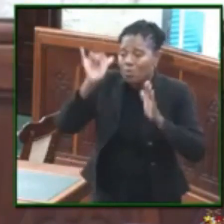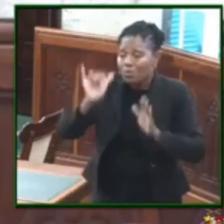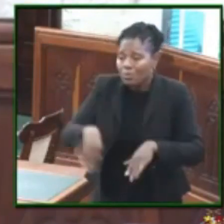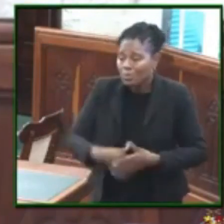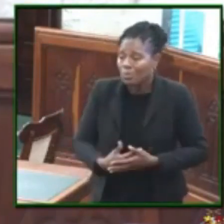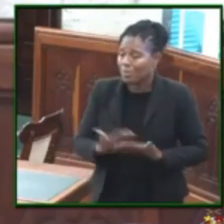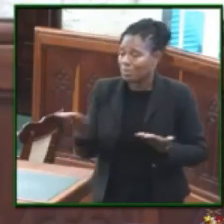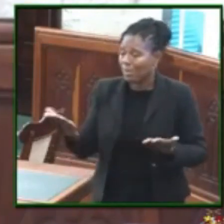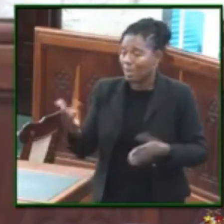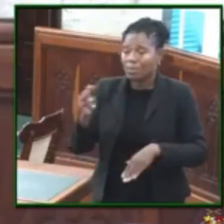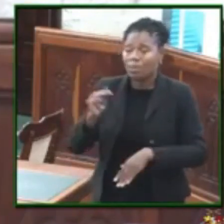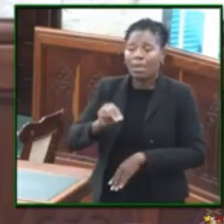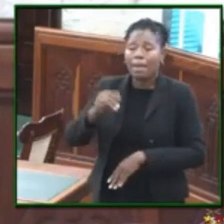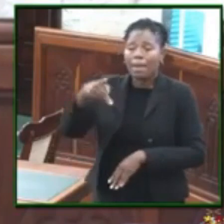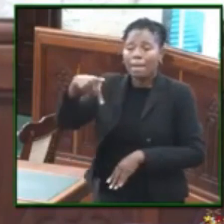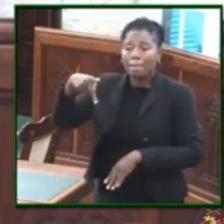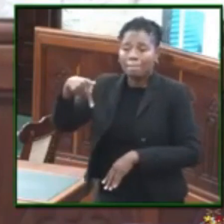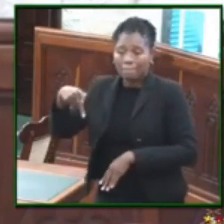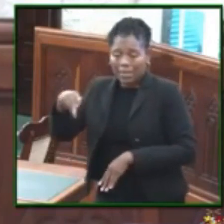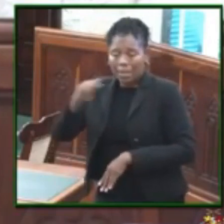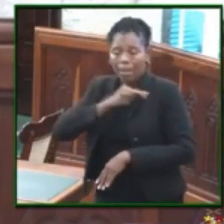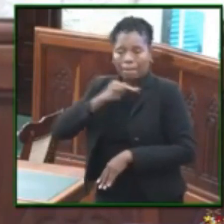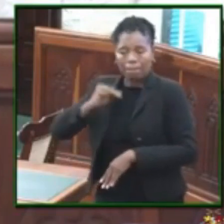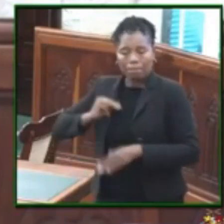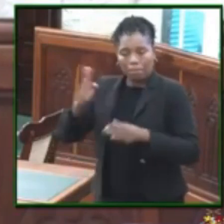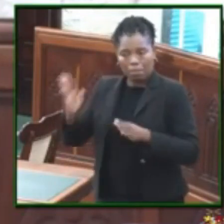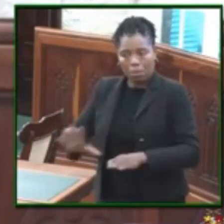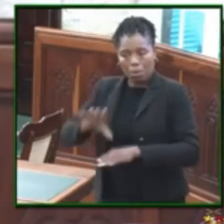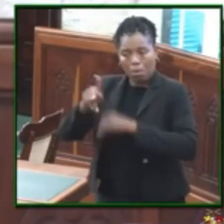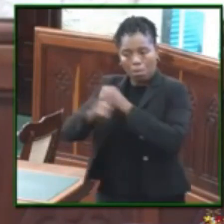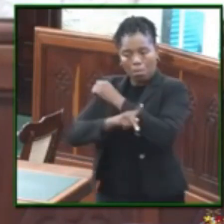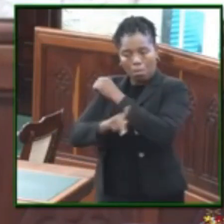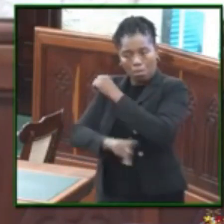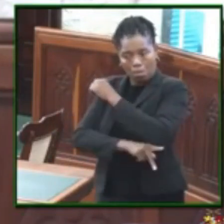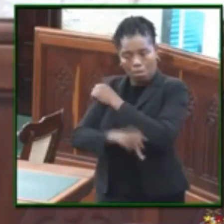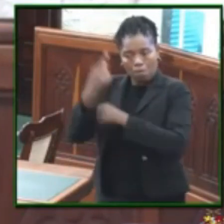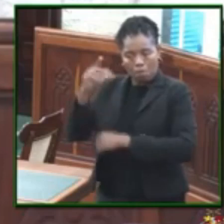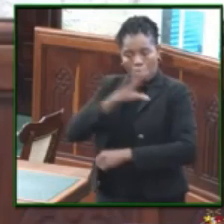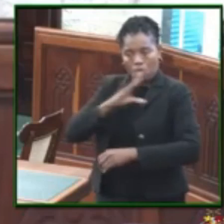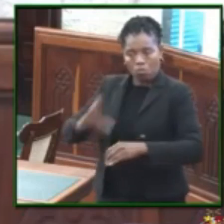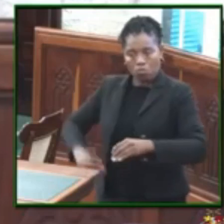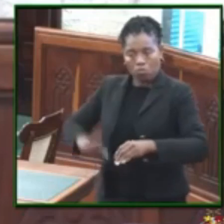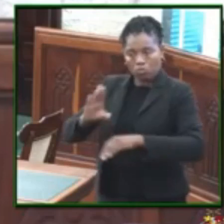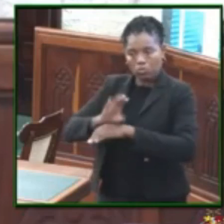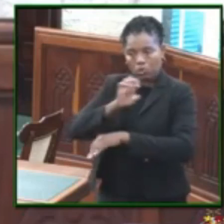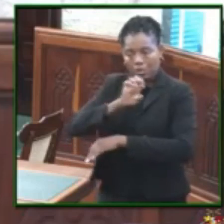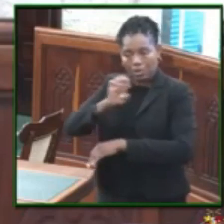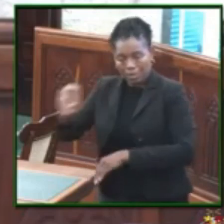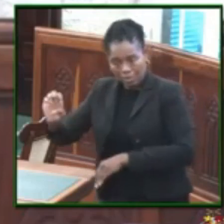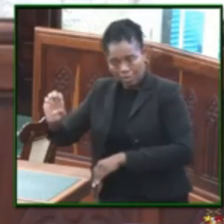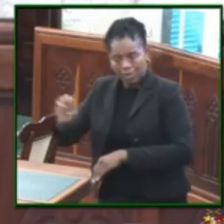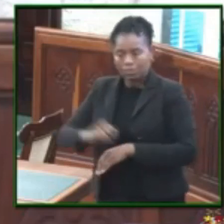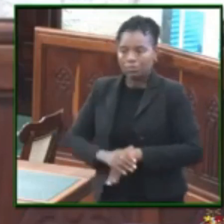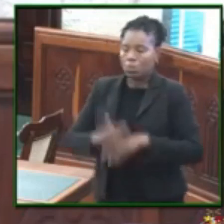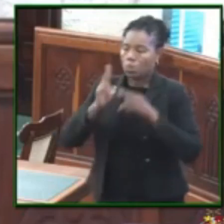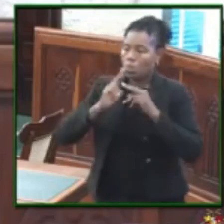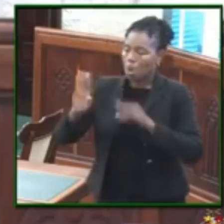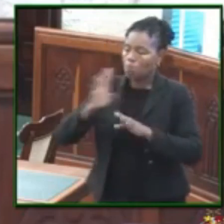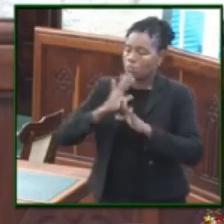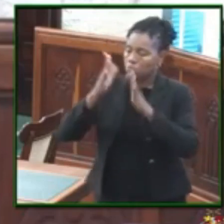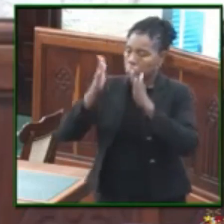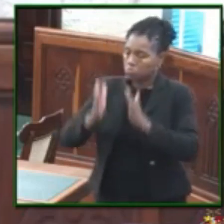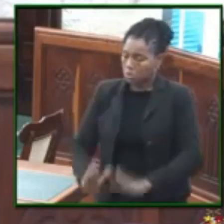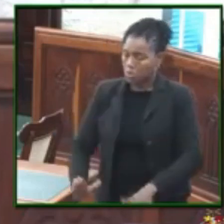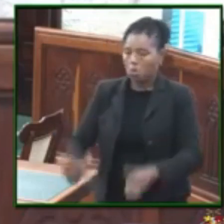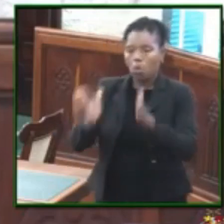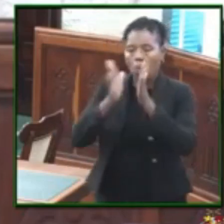called a member of Parliament for Christchurch East? that when the Honorable Speaker calls upon us